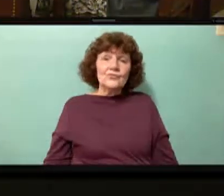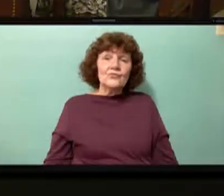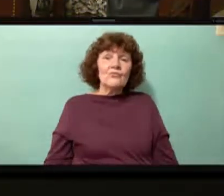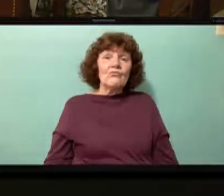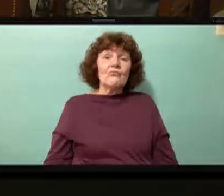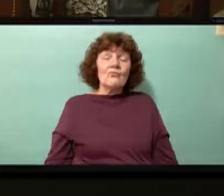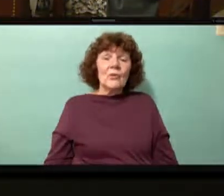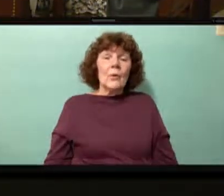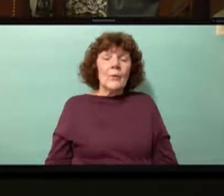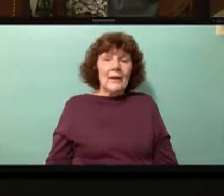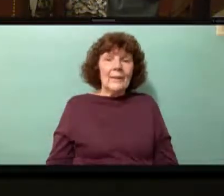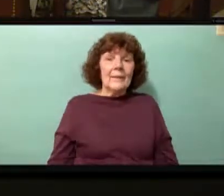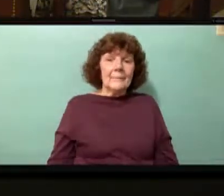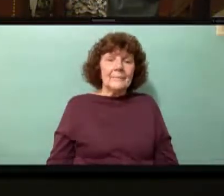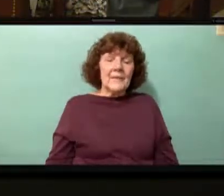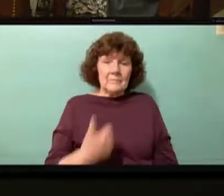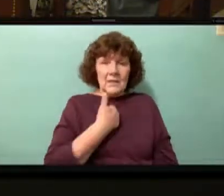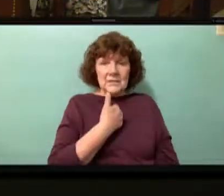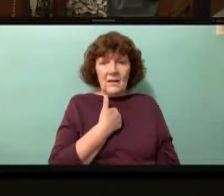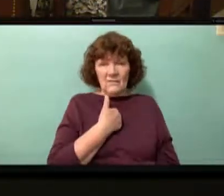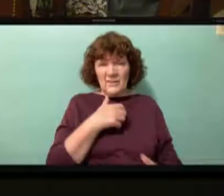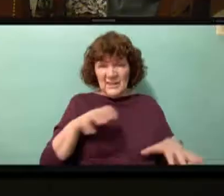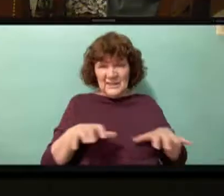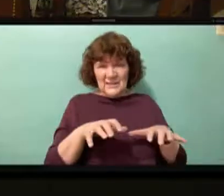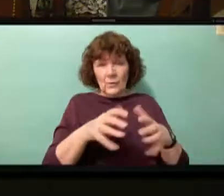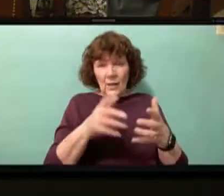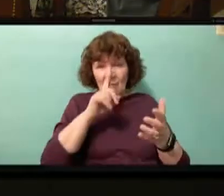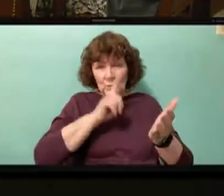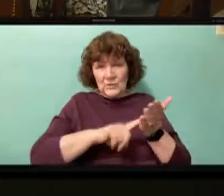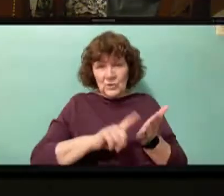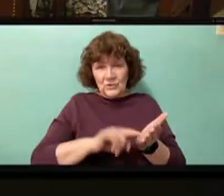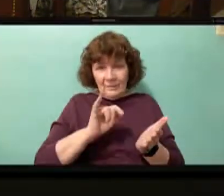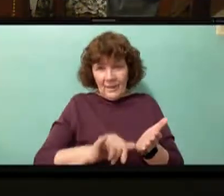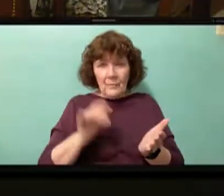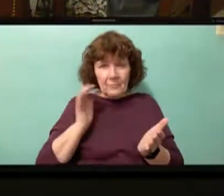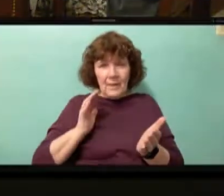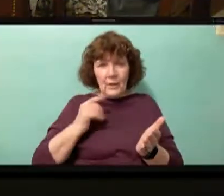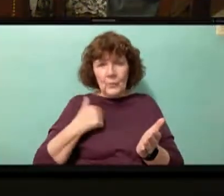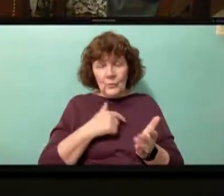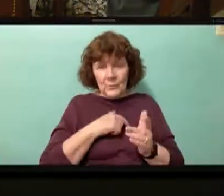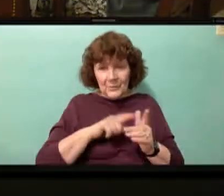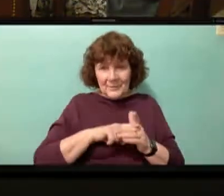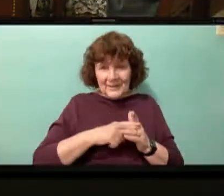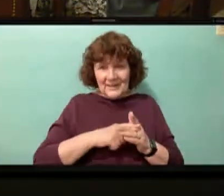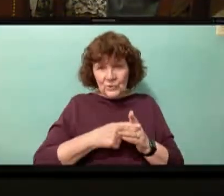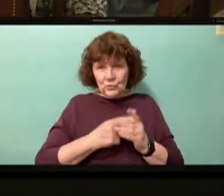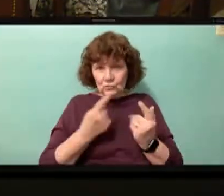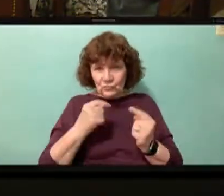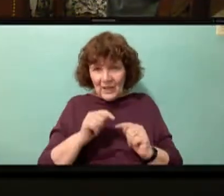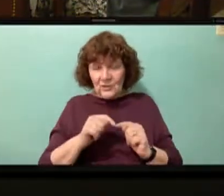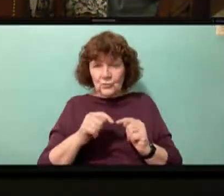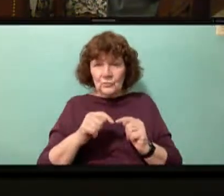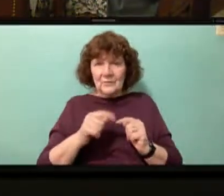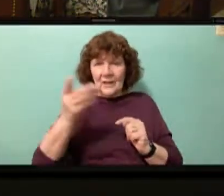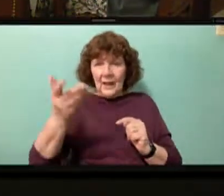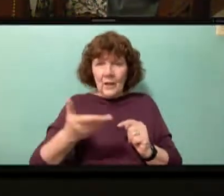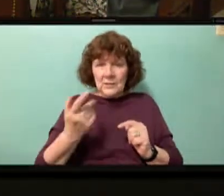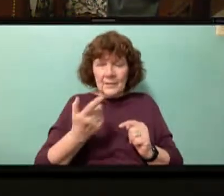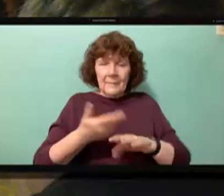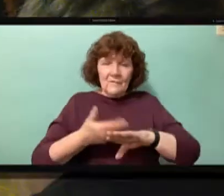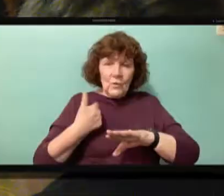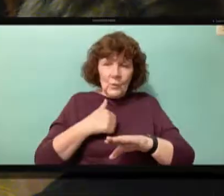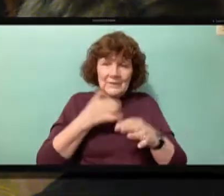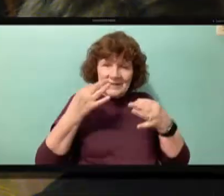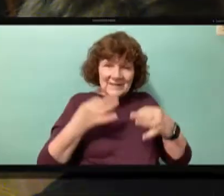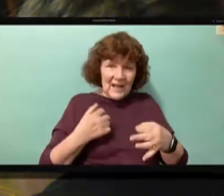Being the person that did a lot of the research on this, and that we were initially trying to engage somebody before we decided if we needed